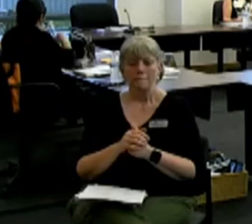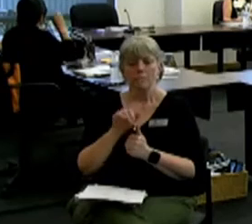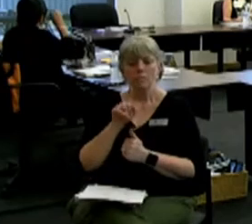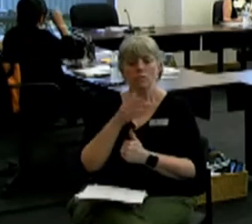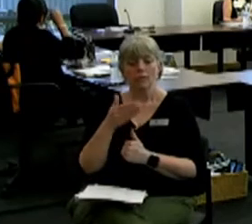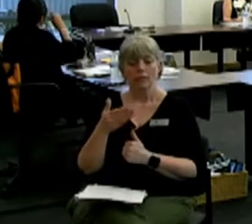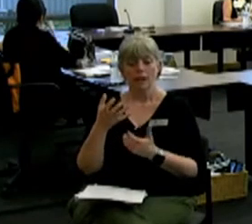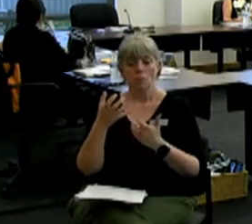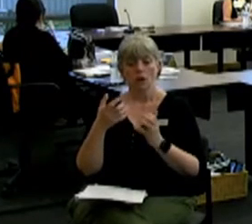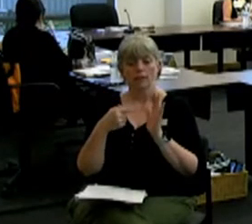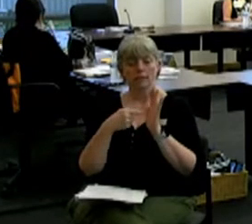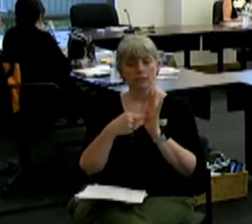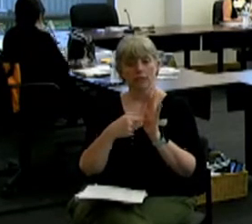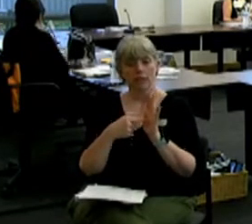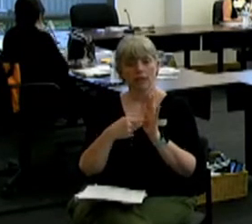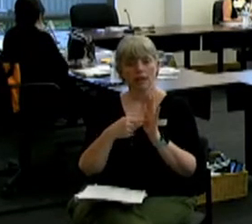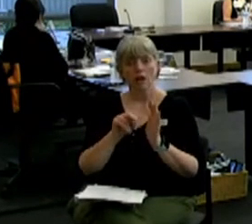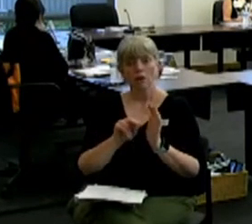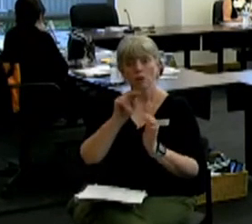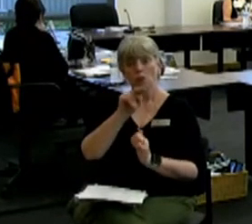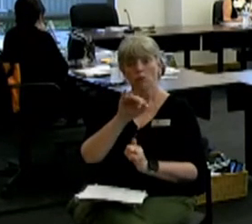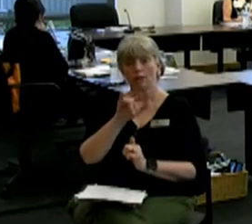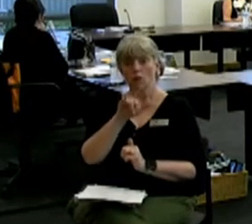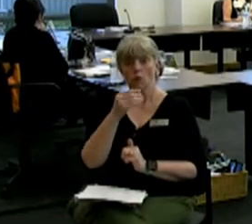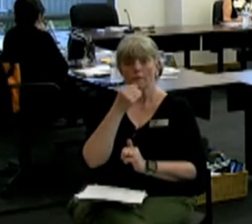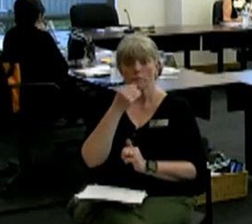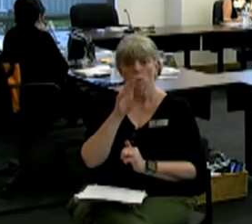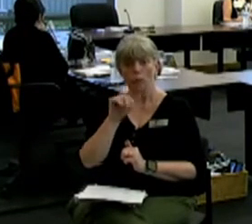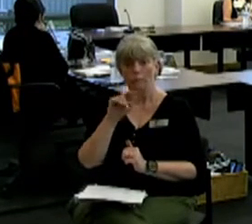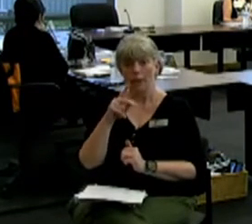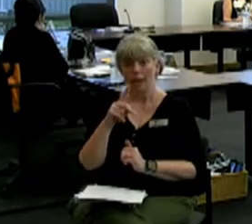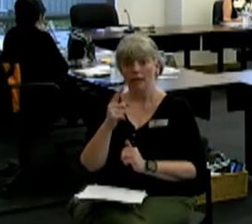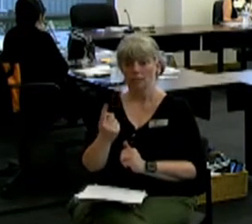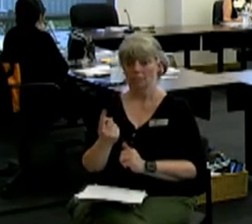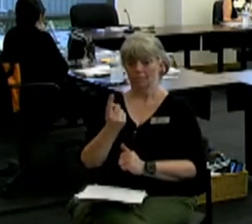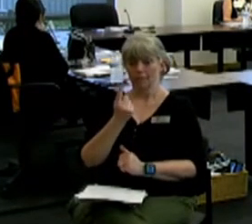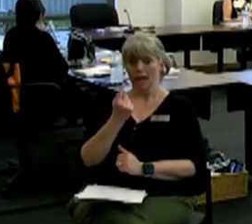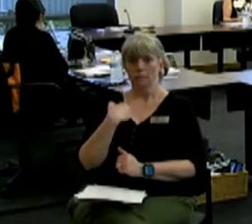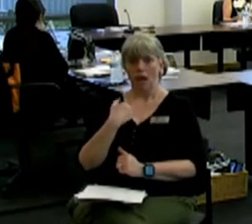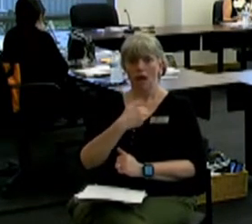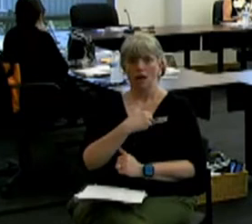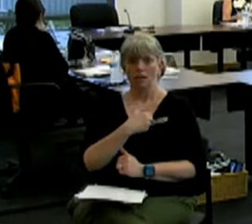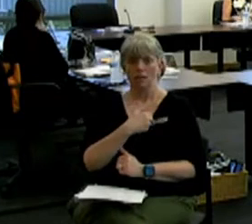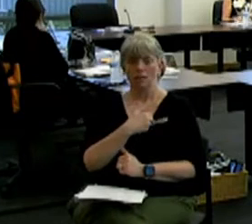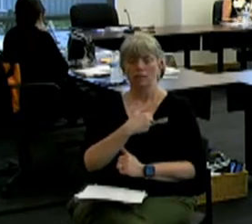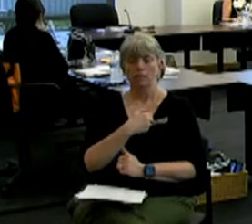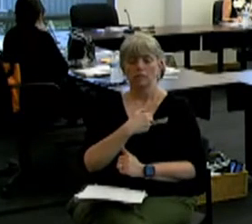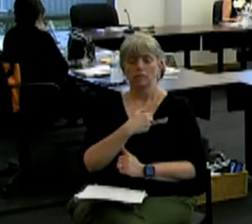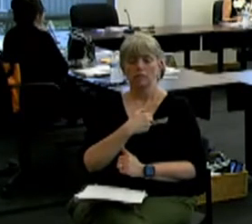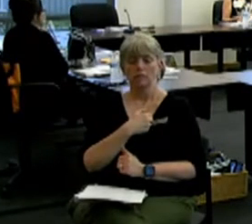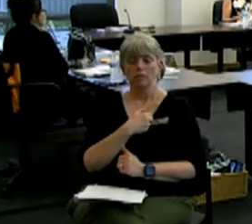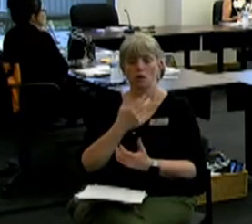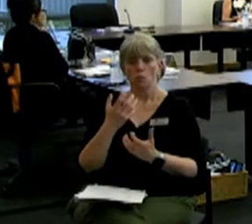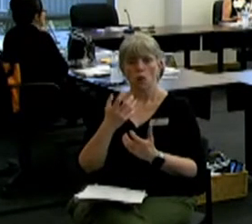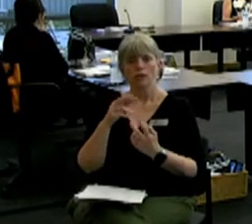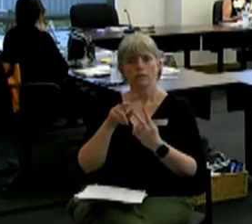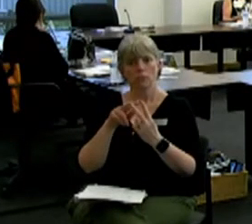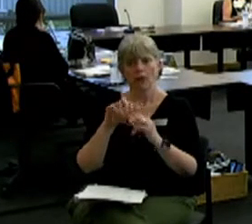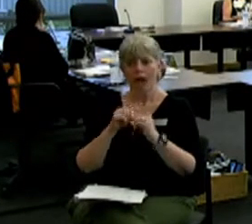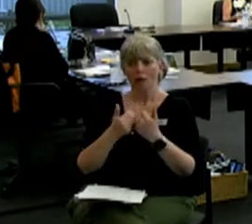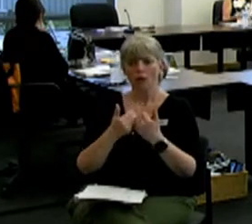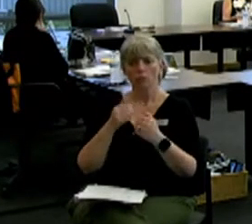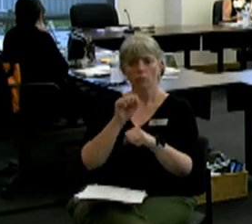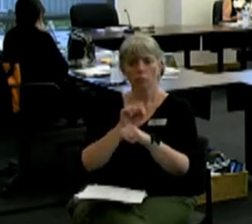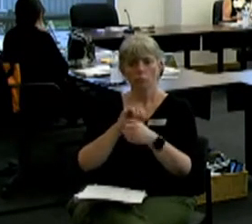One thing I did want to note, Northern Illinois Food Bank actually came to us as a community partner and said, how can we